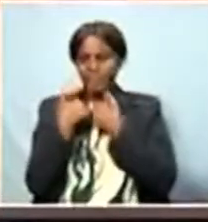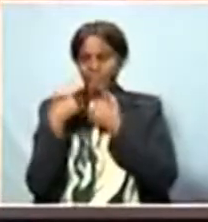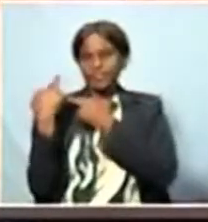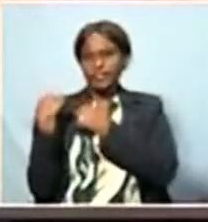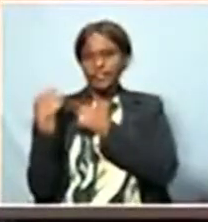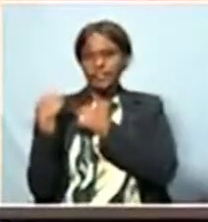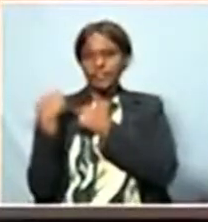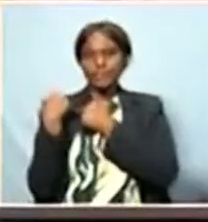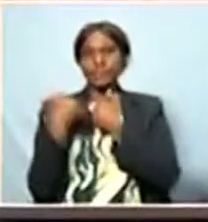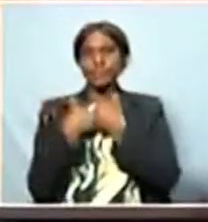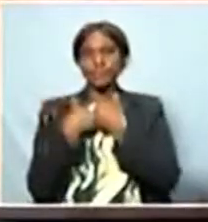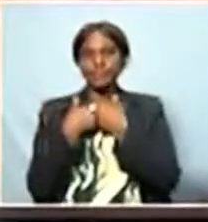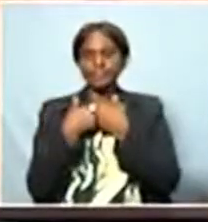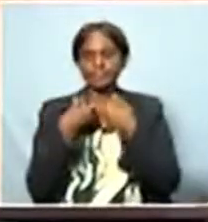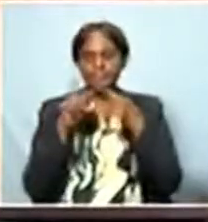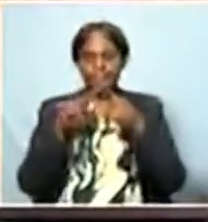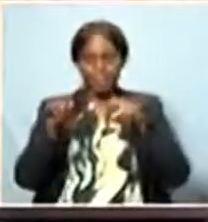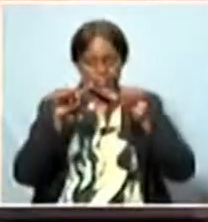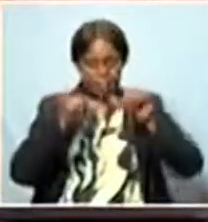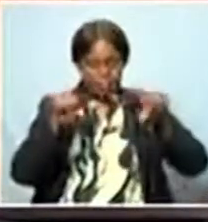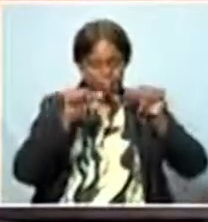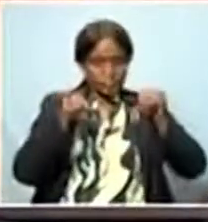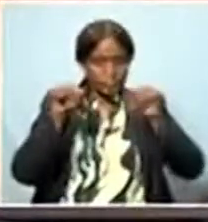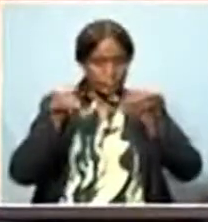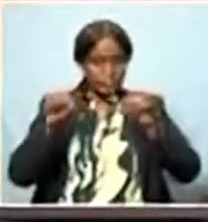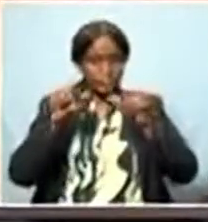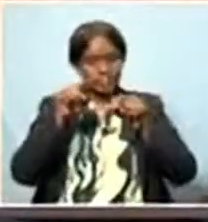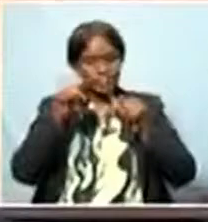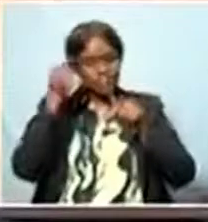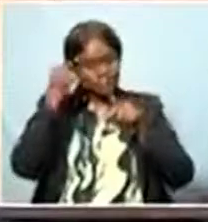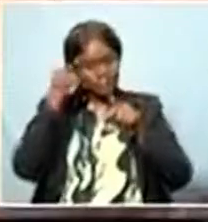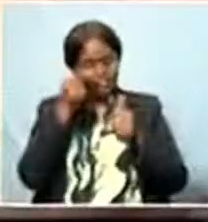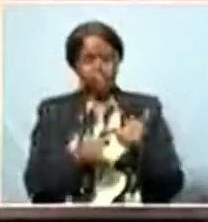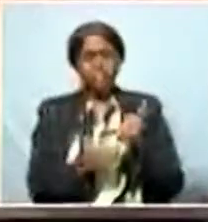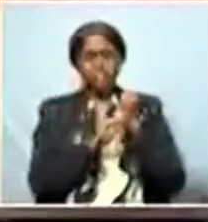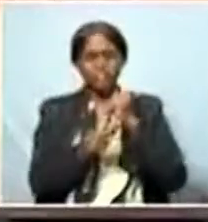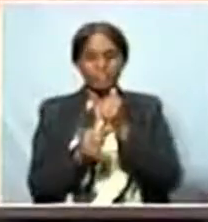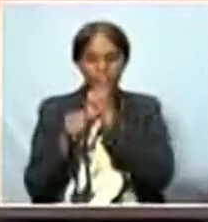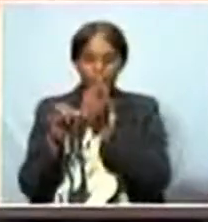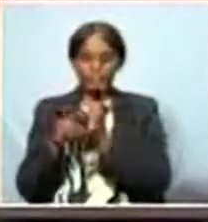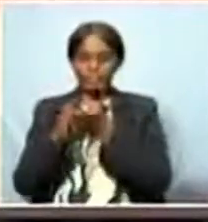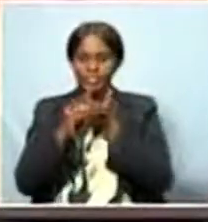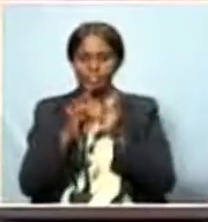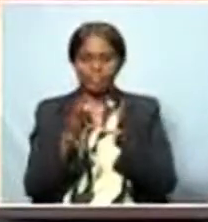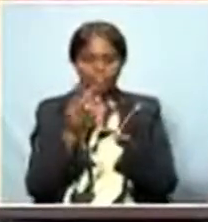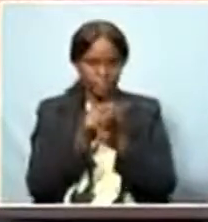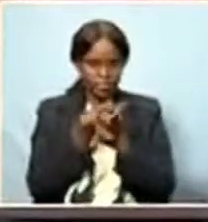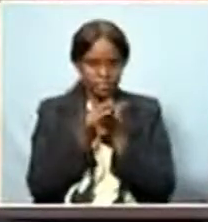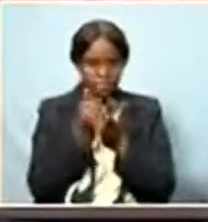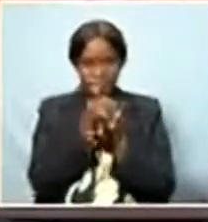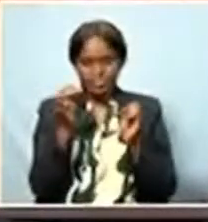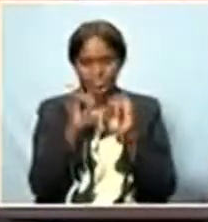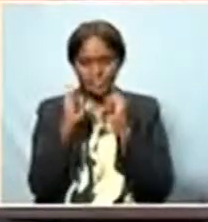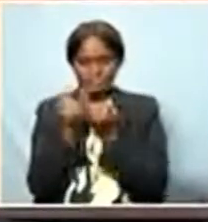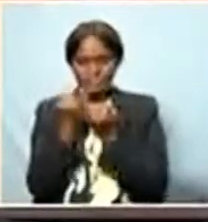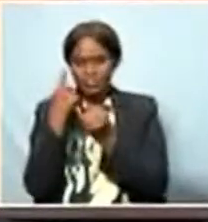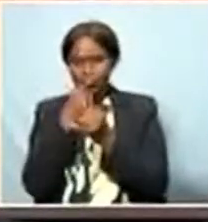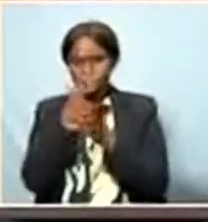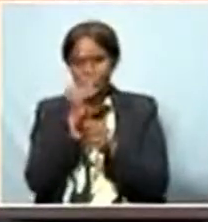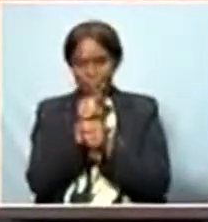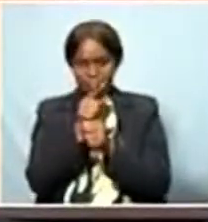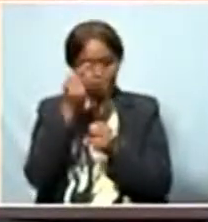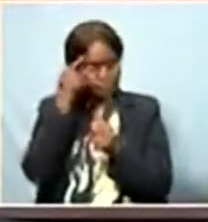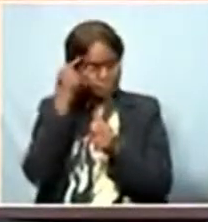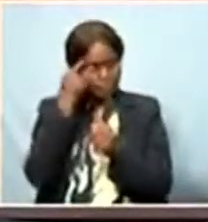responsibility to audit all government agencies, donor-funded, any institution that receives